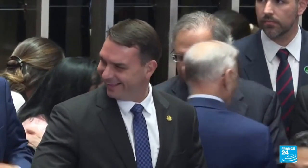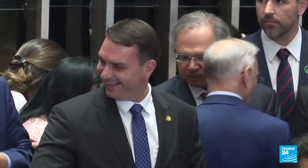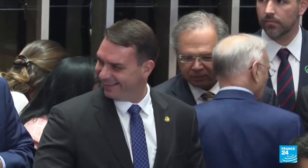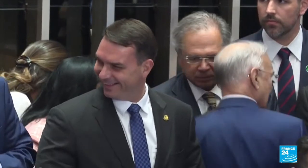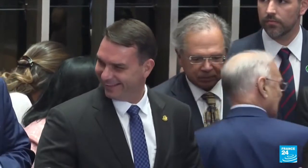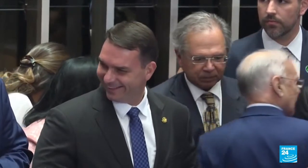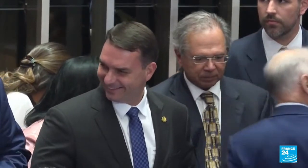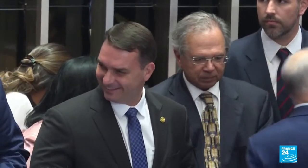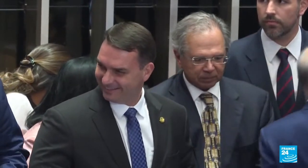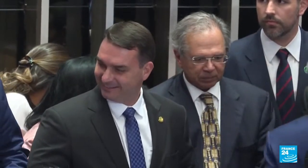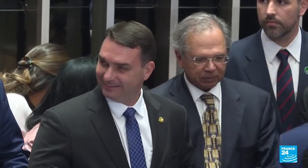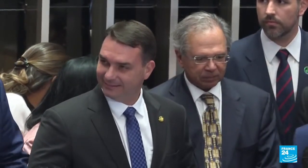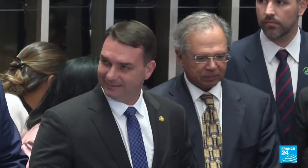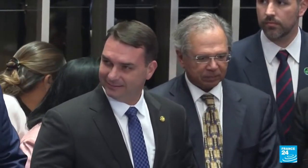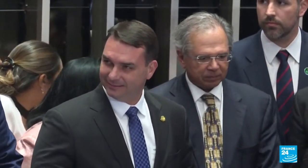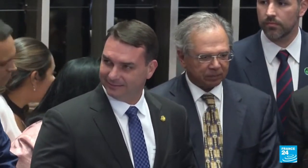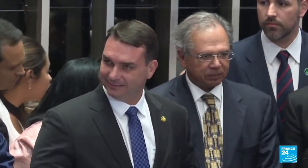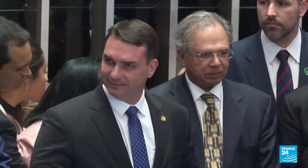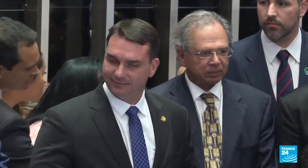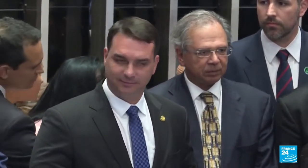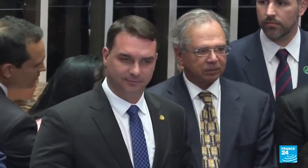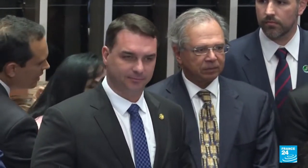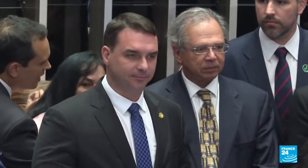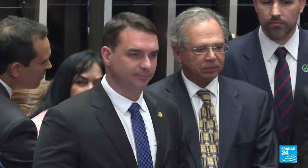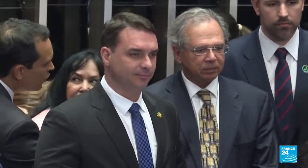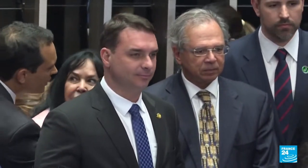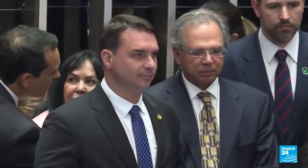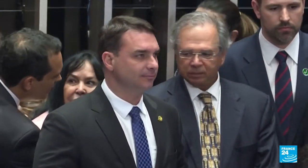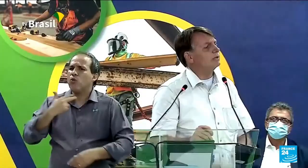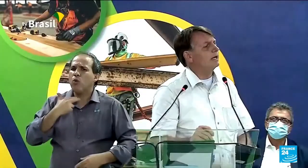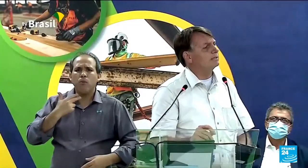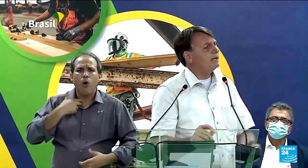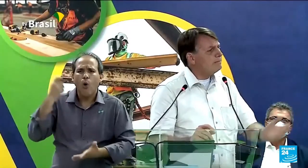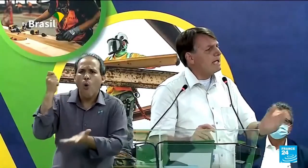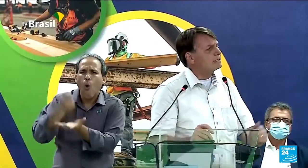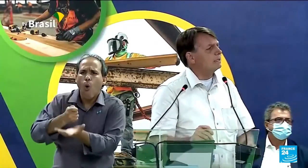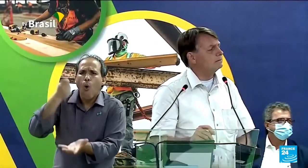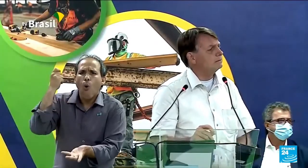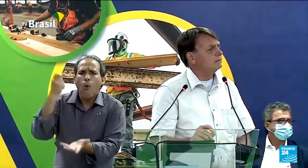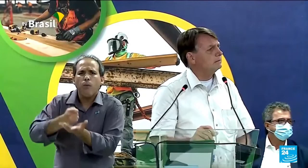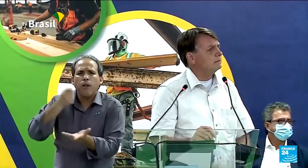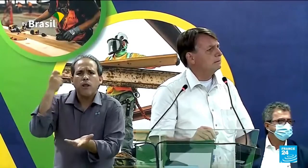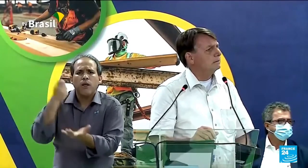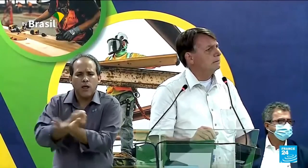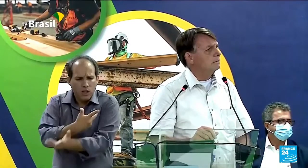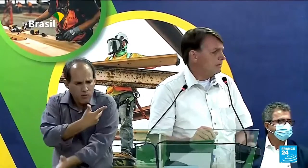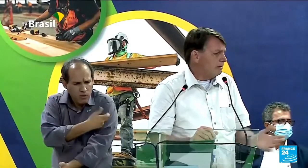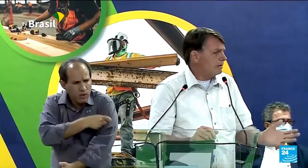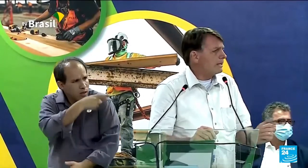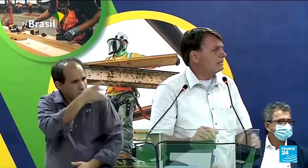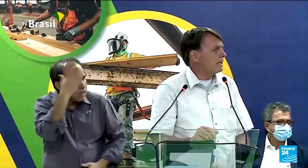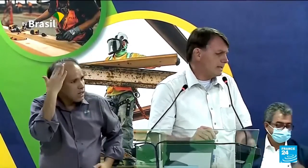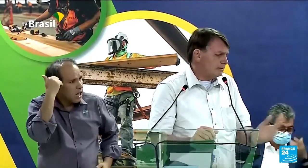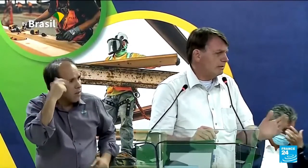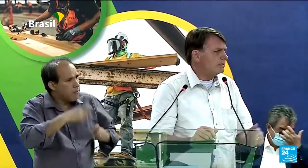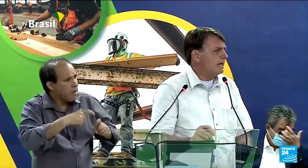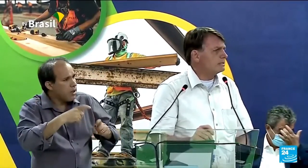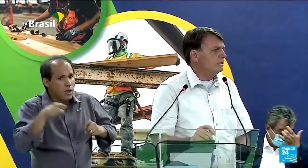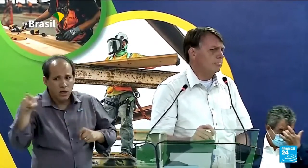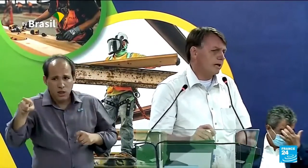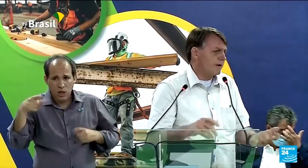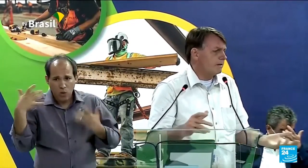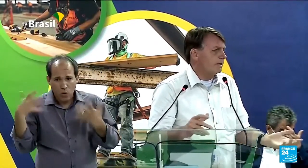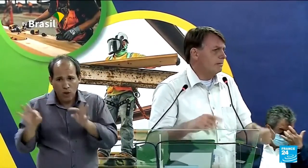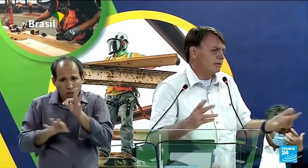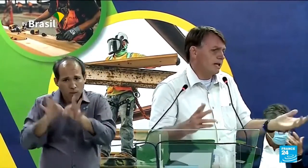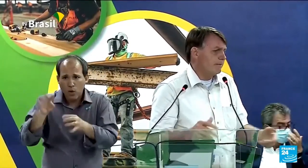alleged participation in a similar racket scheme when he was a lawmaker. The revelations have been rejected by Bolsonaro's lawyer as being